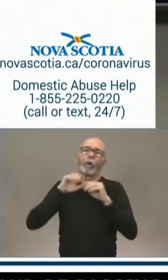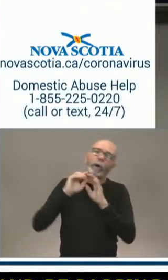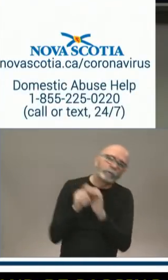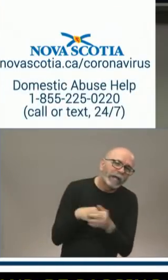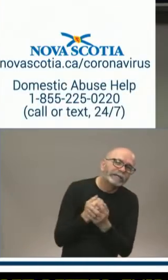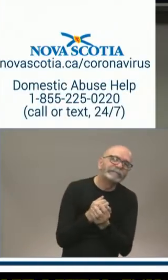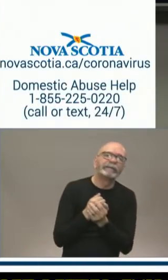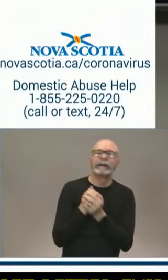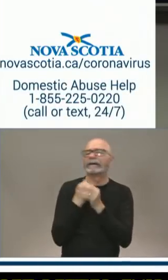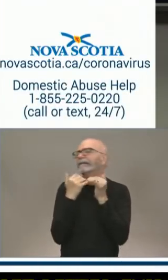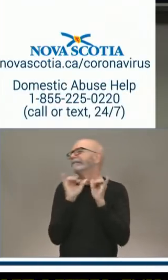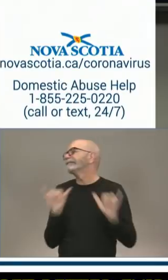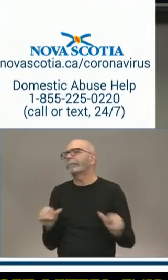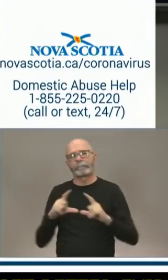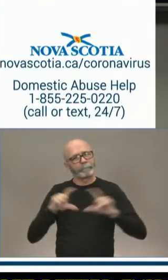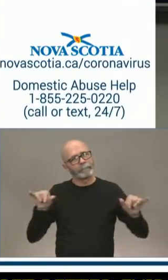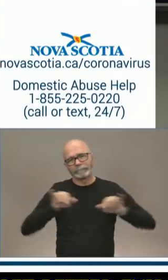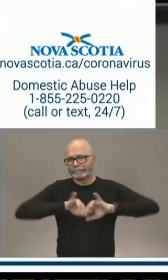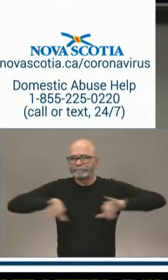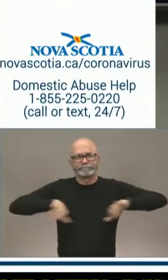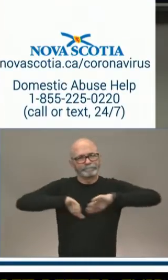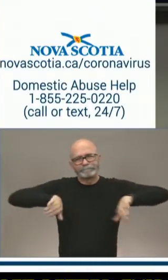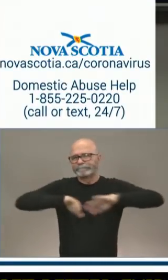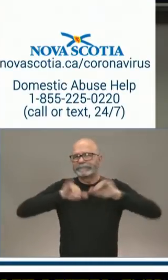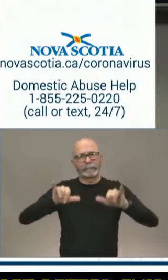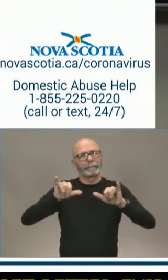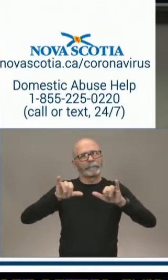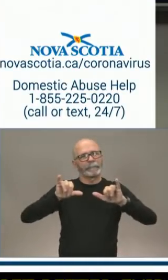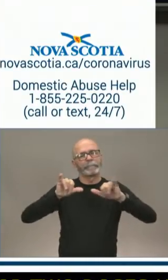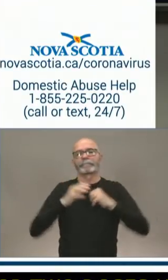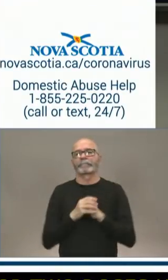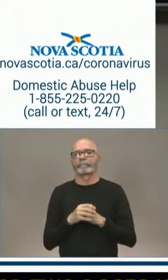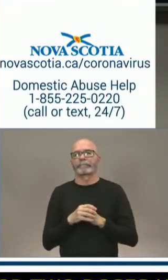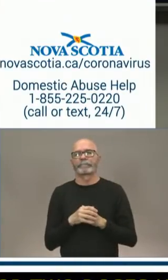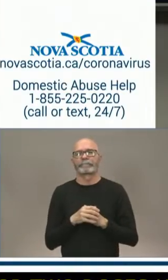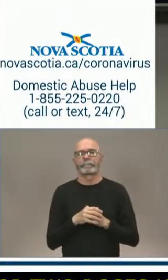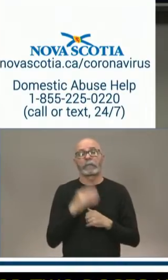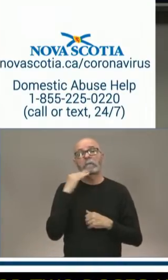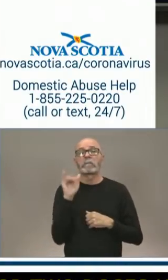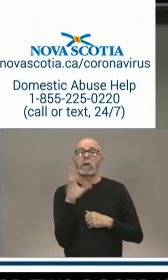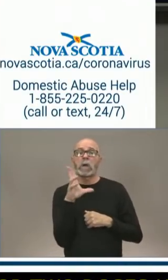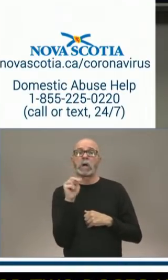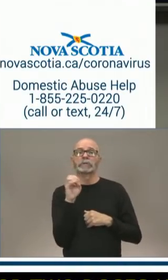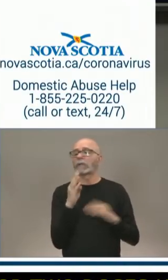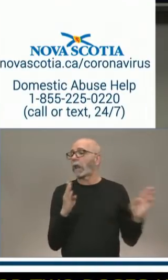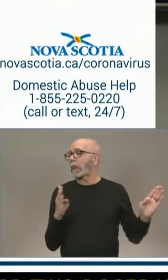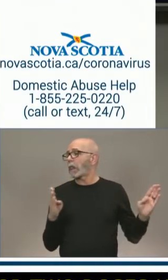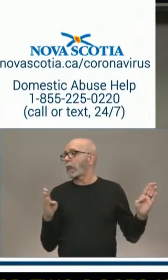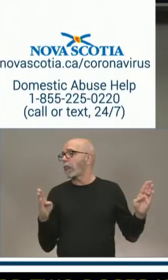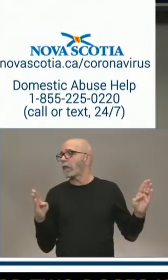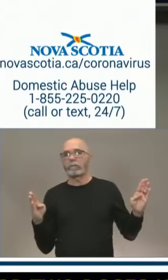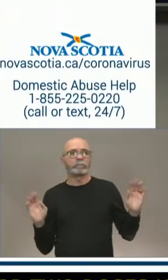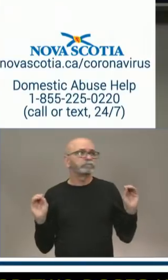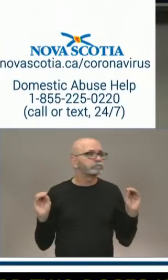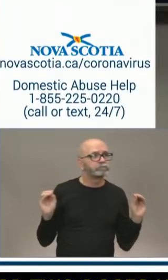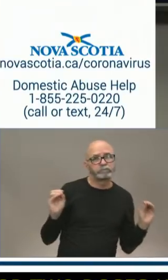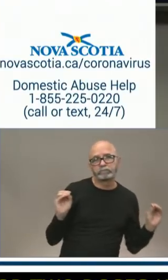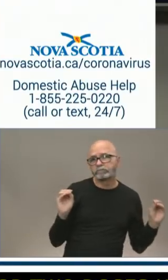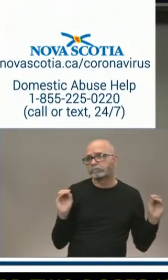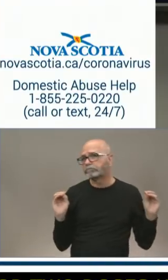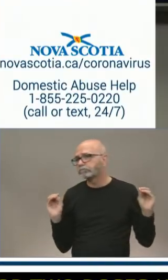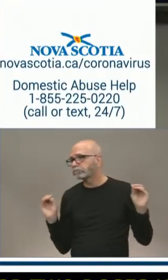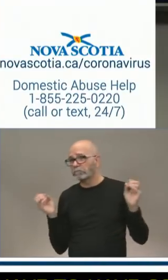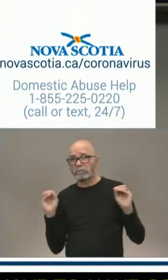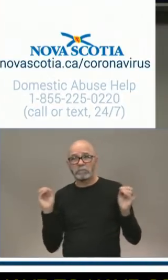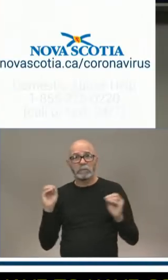restrictions at some level. And once we get into June, I think we'll have to assess where our epidemiology, not just locally, but across the